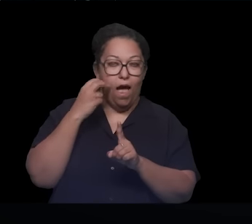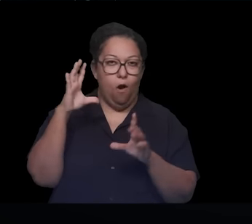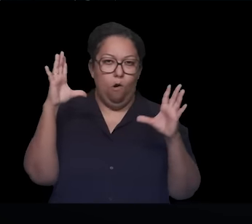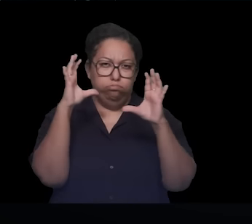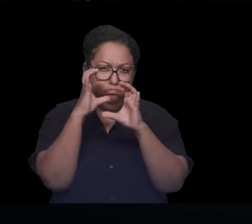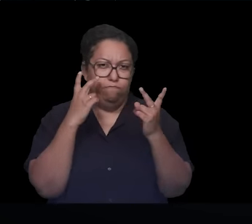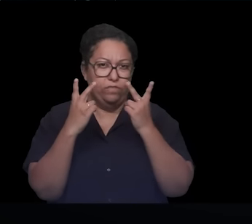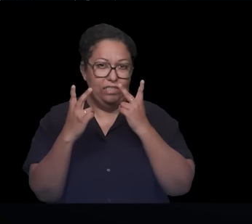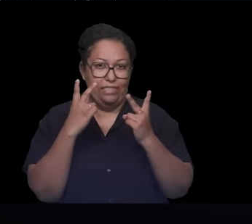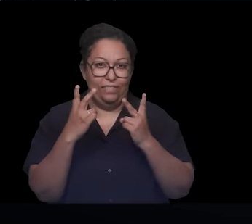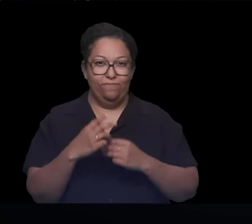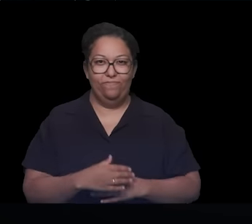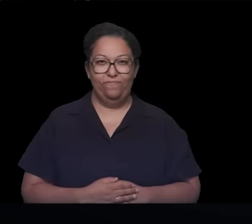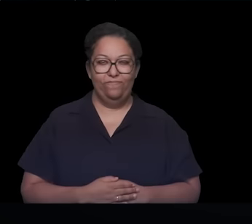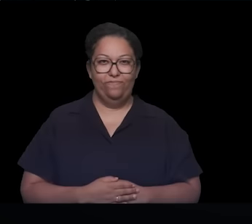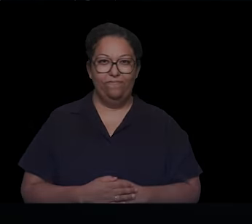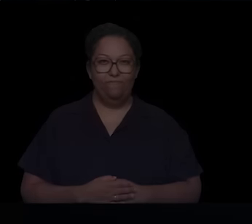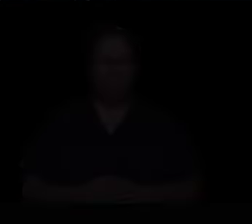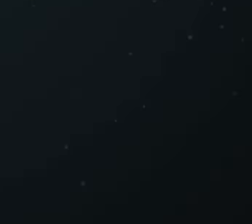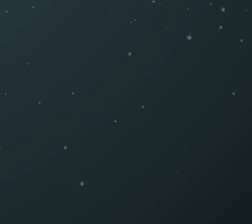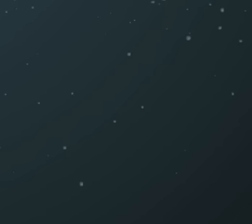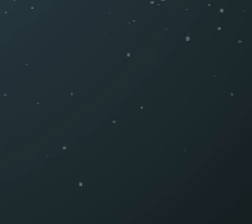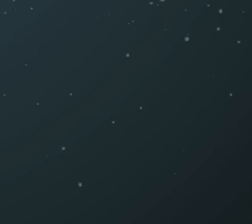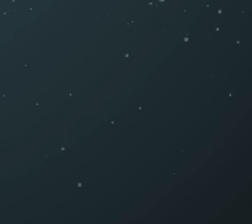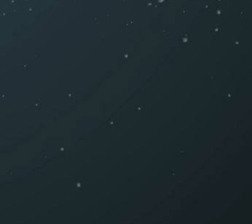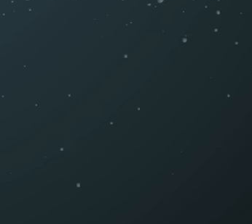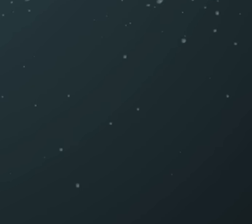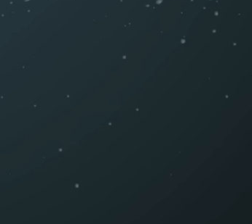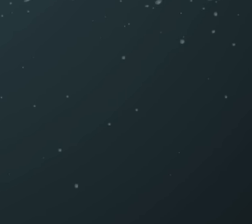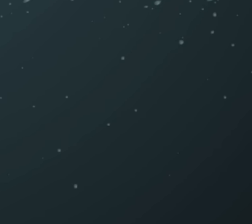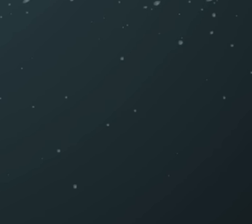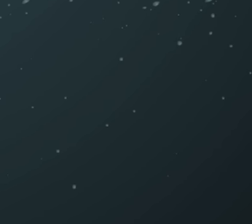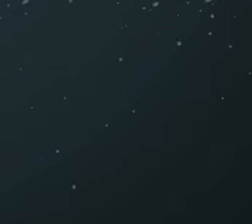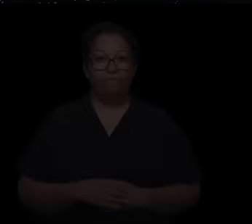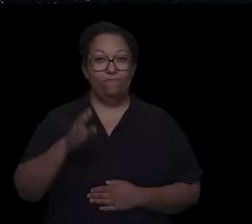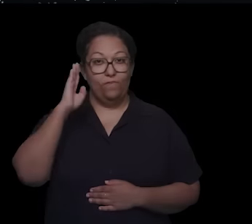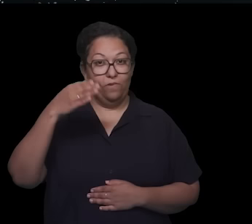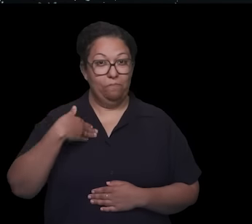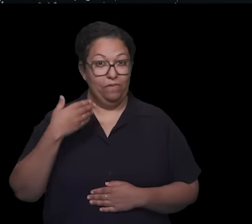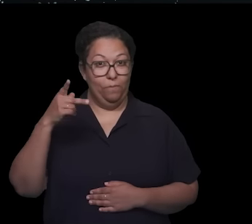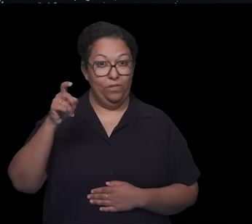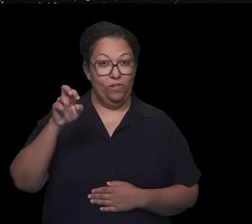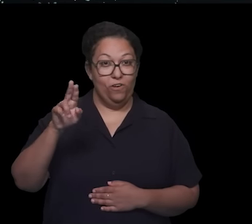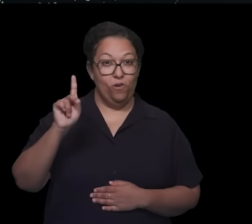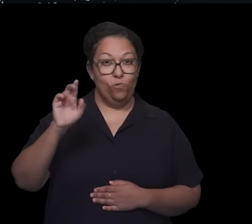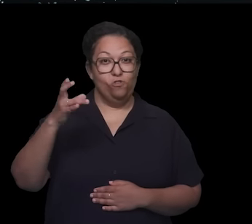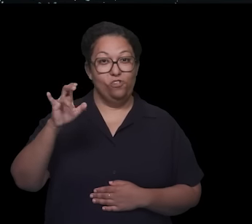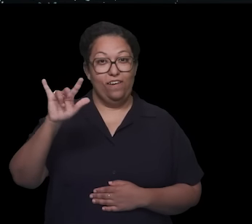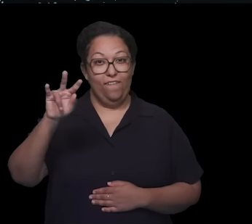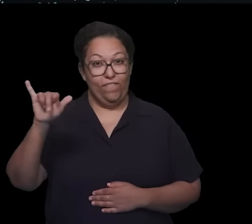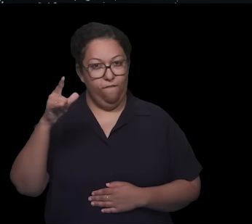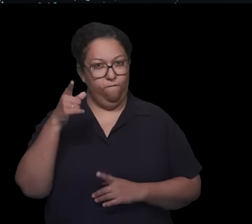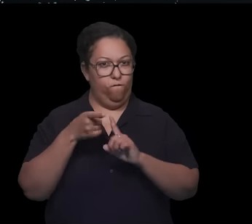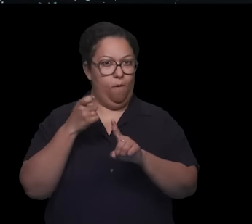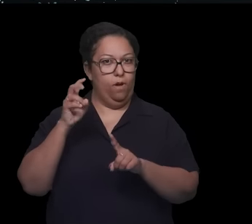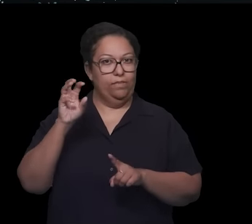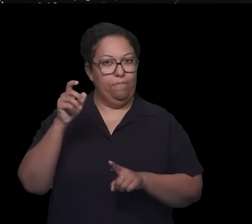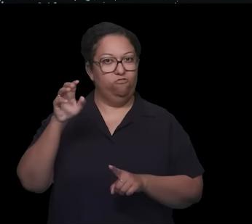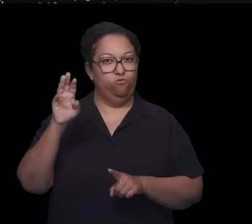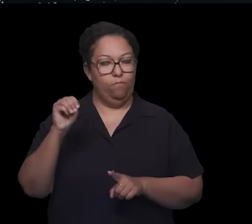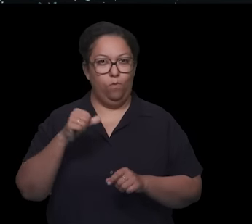impaired. Peter Cucciave has dark hair and a beard and wears dark glasses. Hi, my name is Peter Cucciave with Spectrum, and